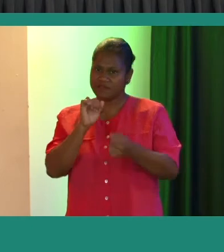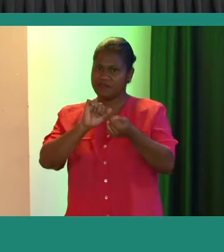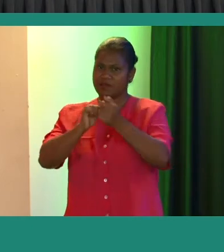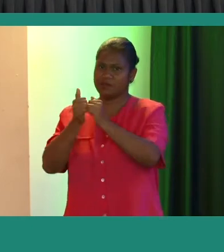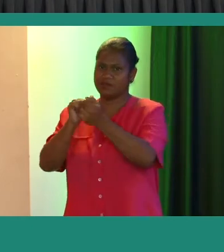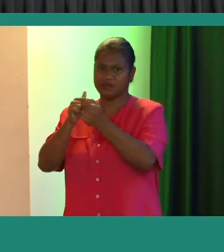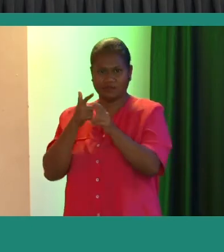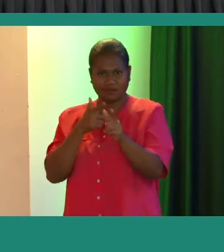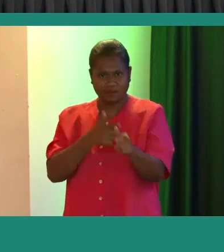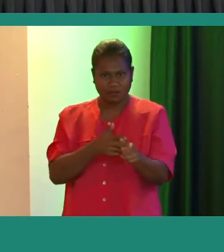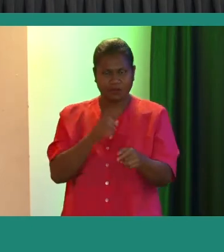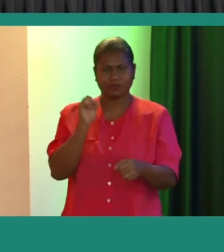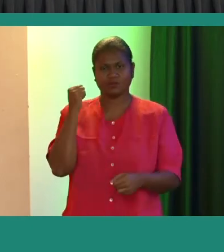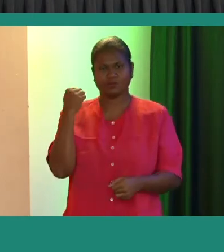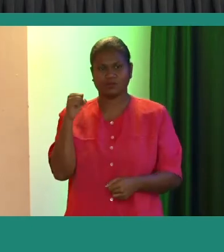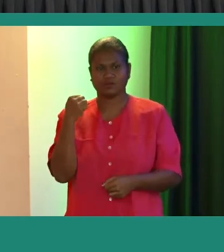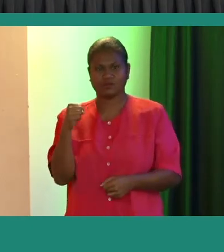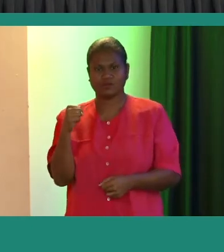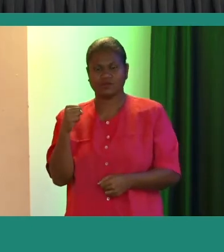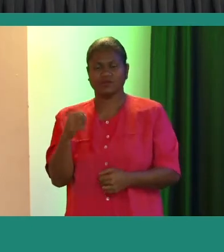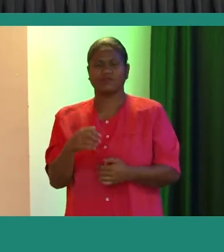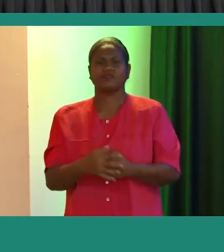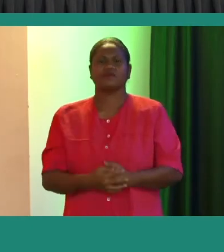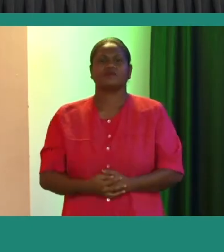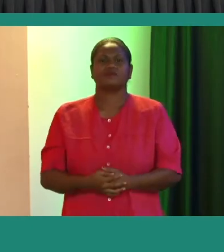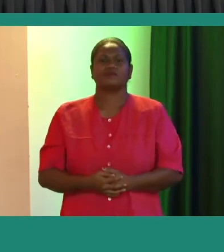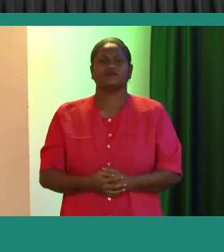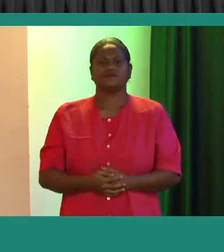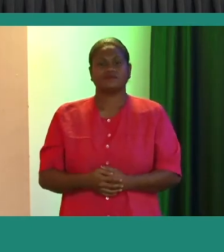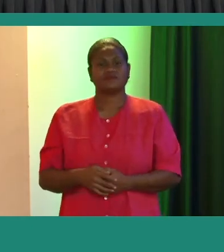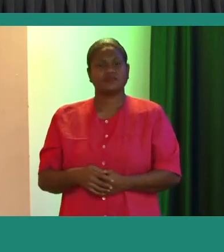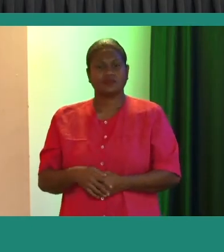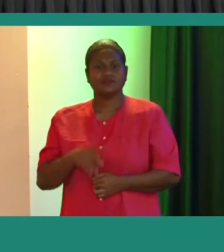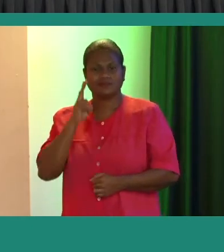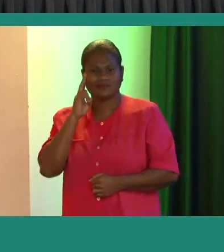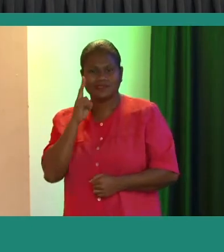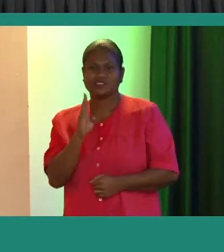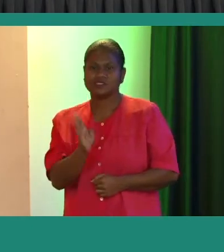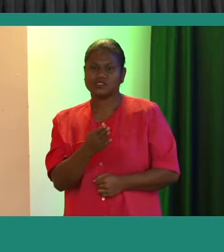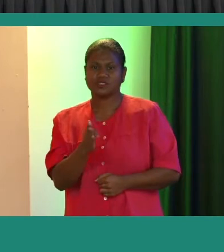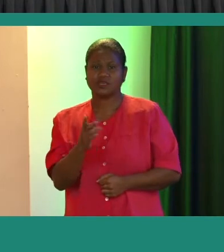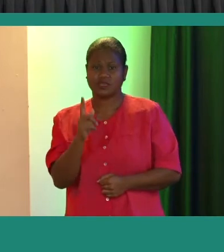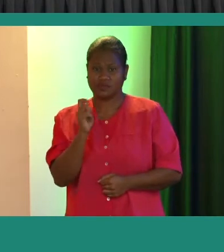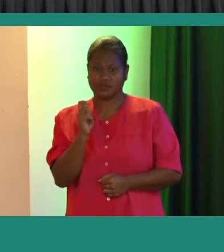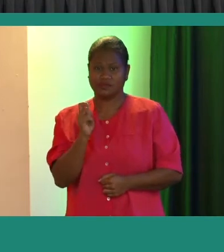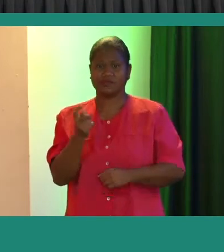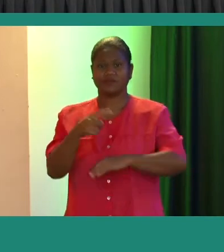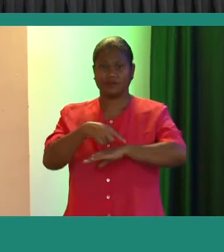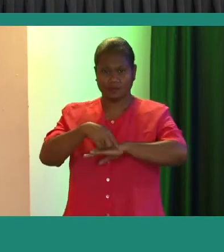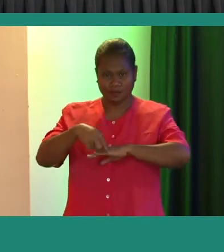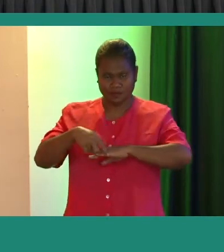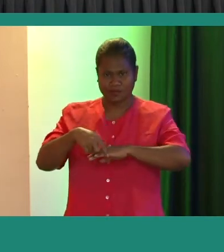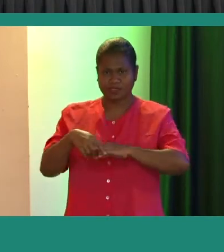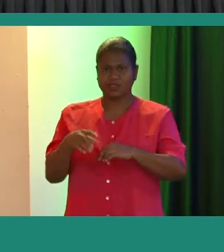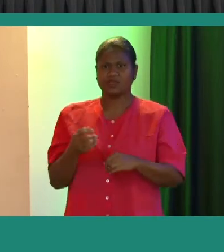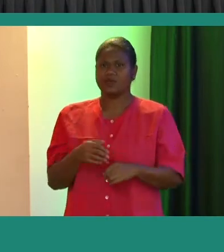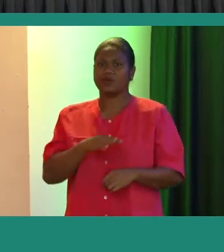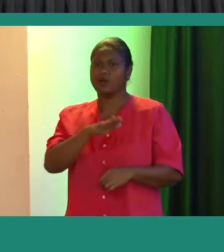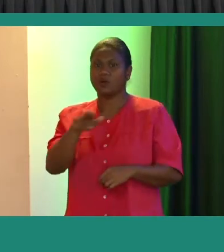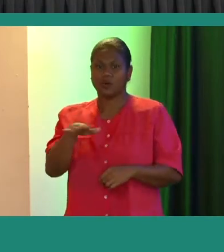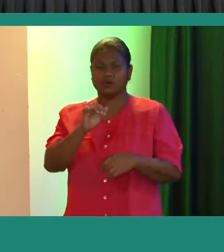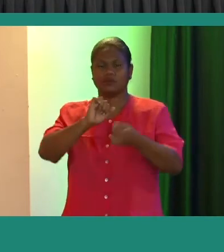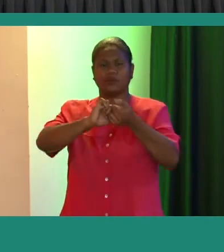the mechanisms around, accountability and monitoring how the policy has been implemented, reporting back to the